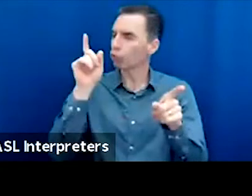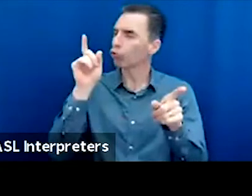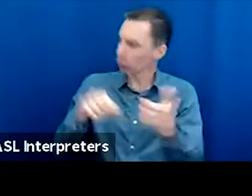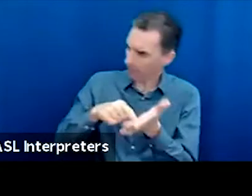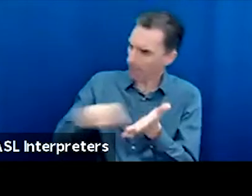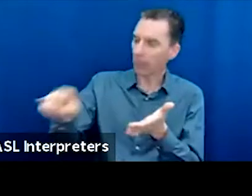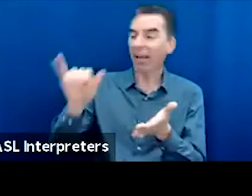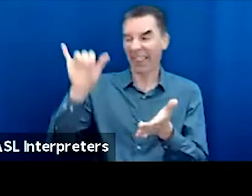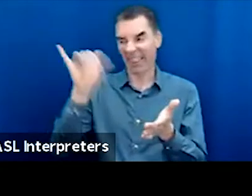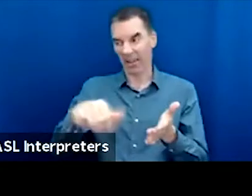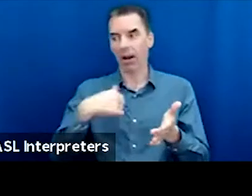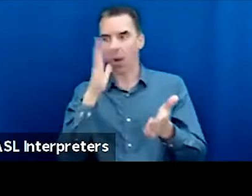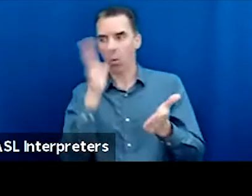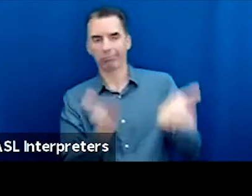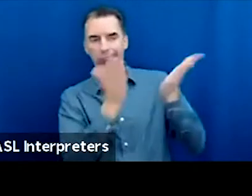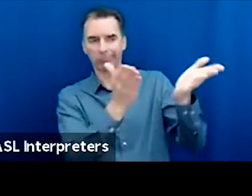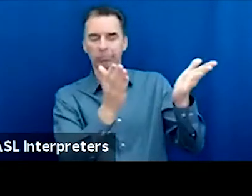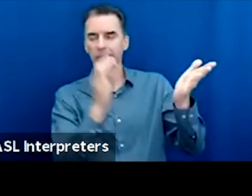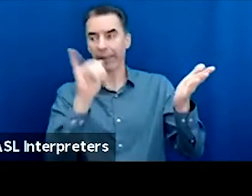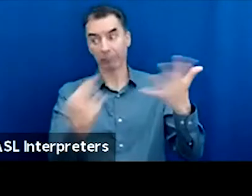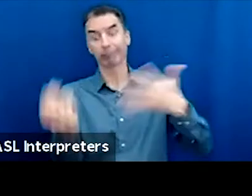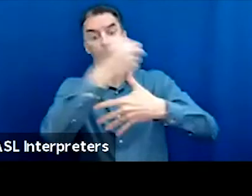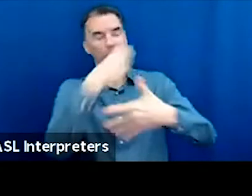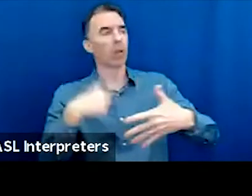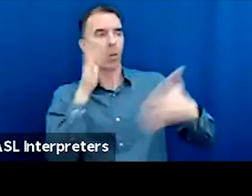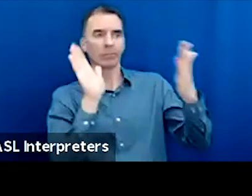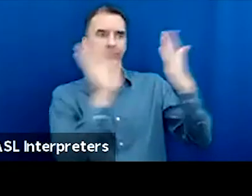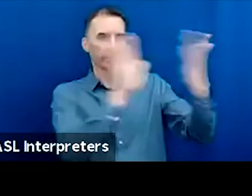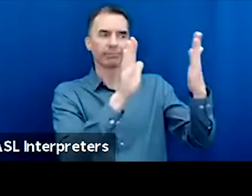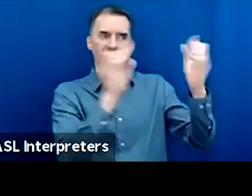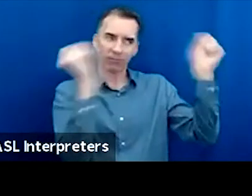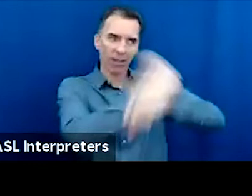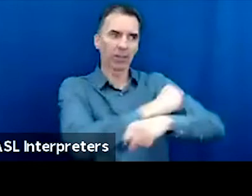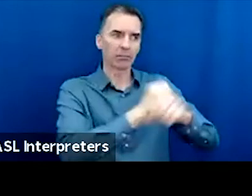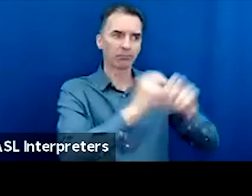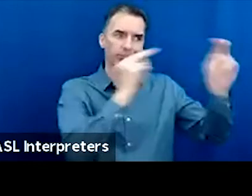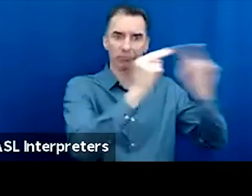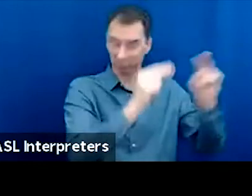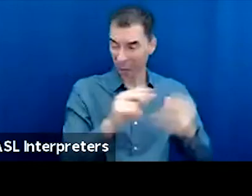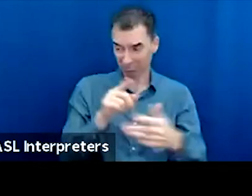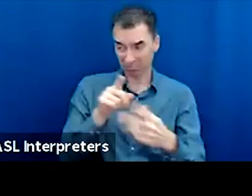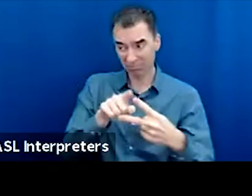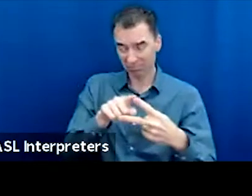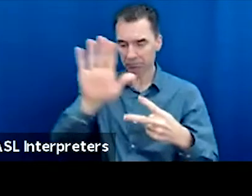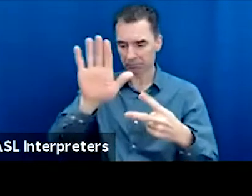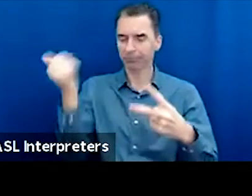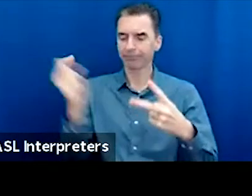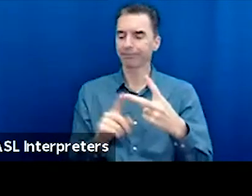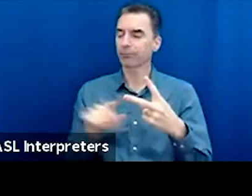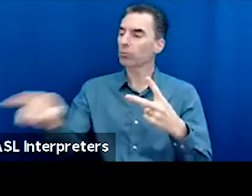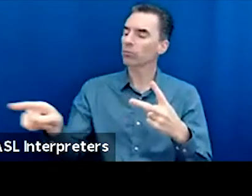contract. I promise you that. That is one of our highest priorities. With respect to